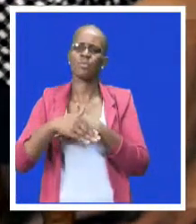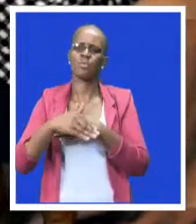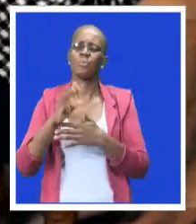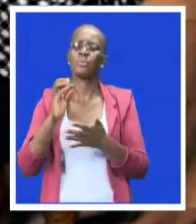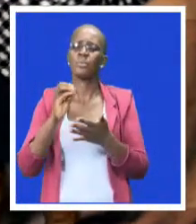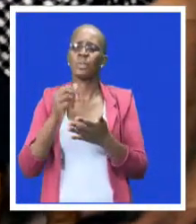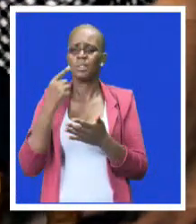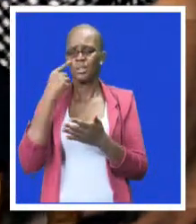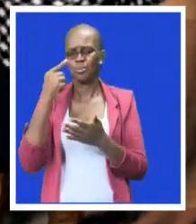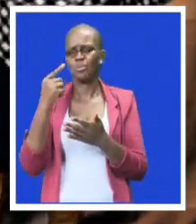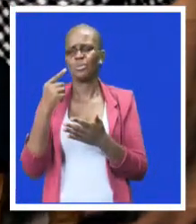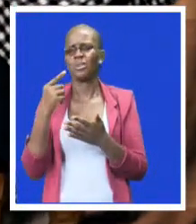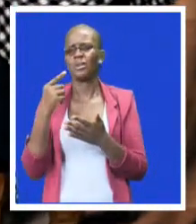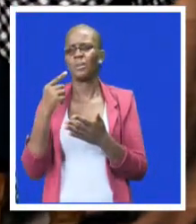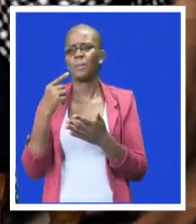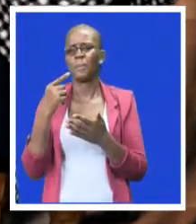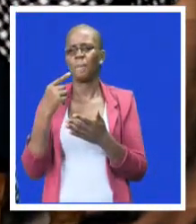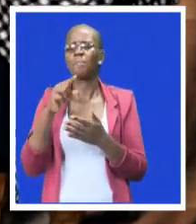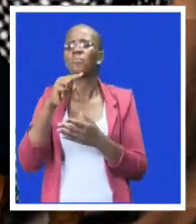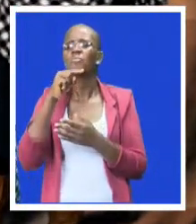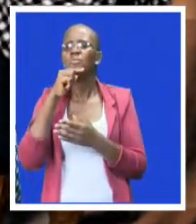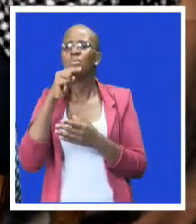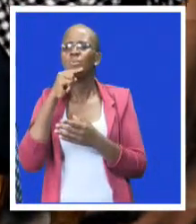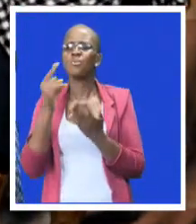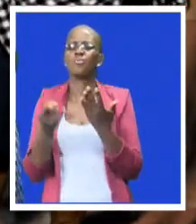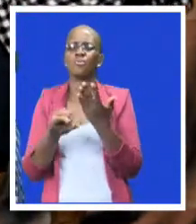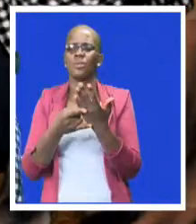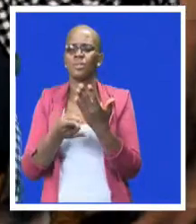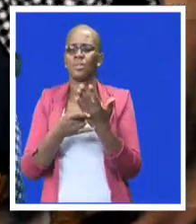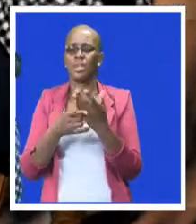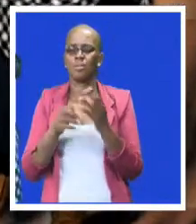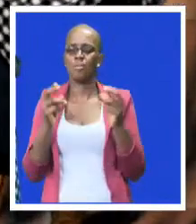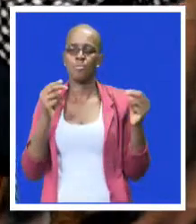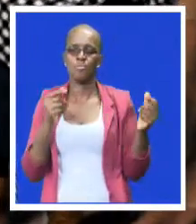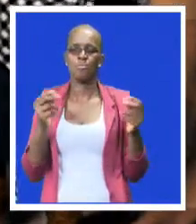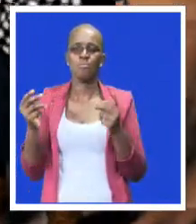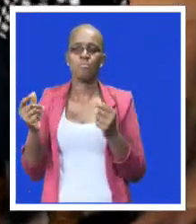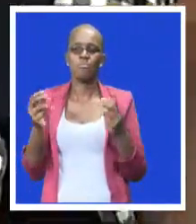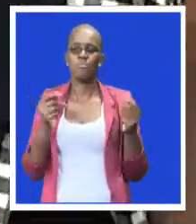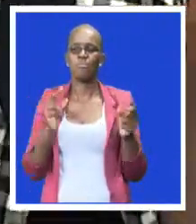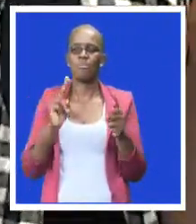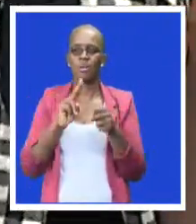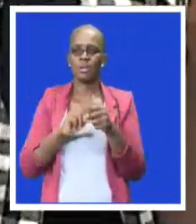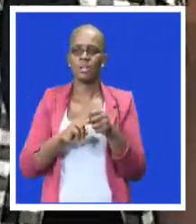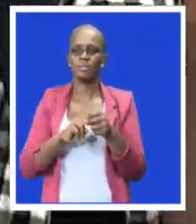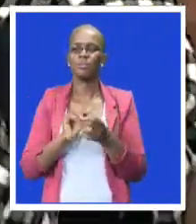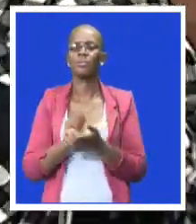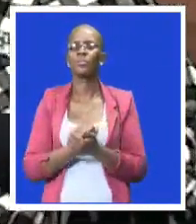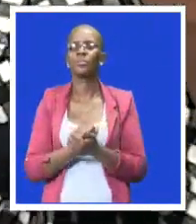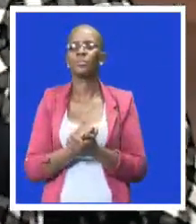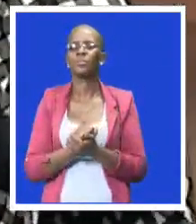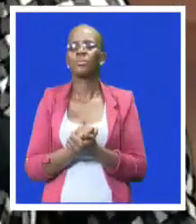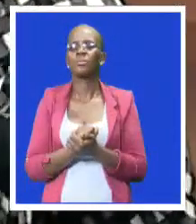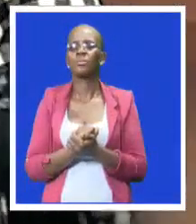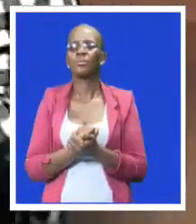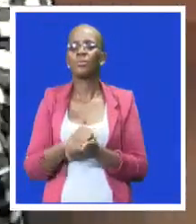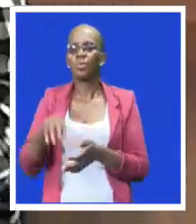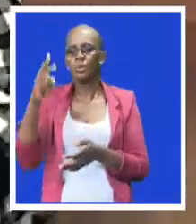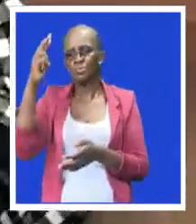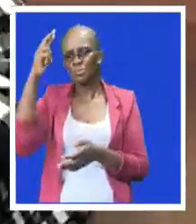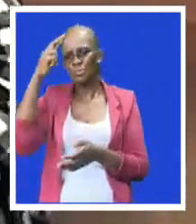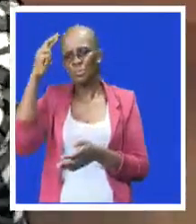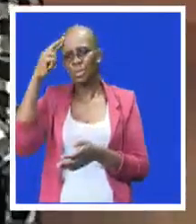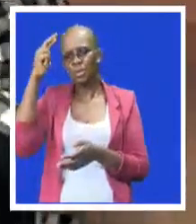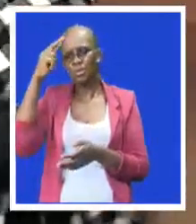presenter singing a very beautiful song, so I'd like us to sing that song again. I'm the monkey, remember,